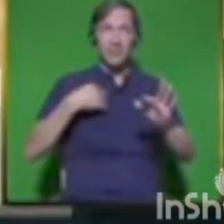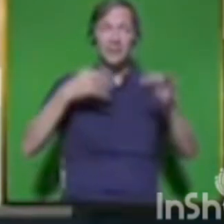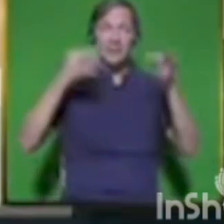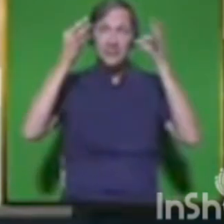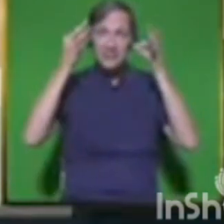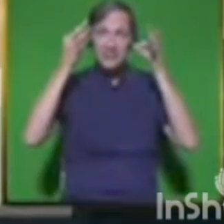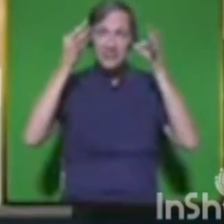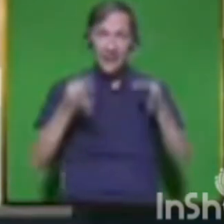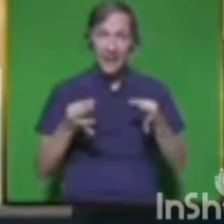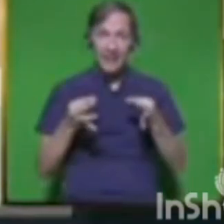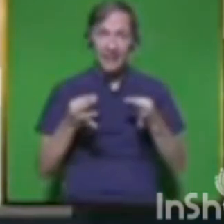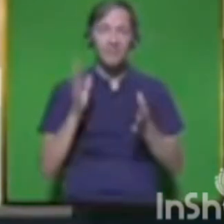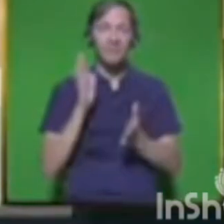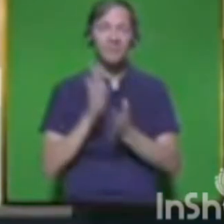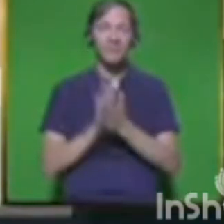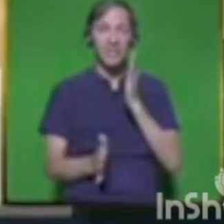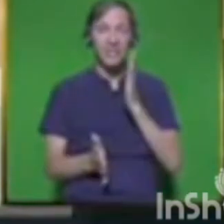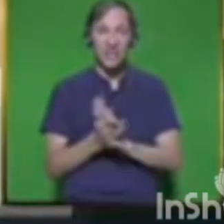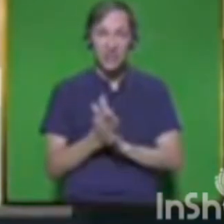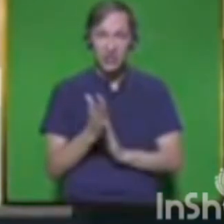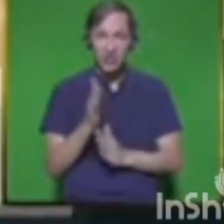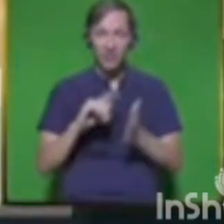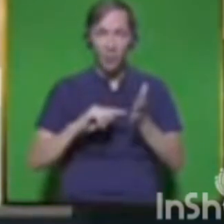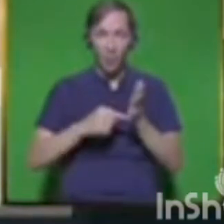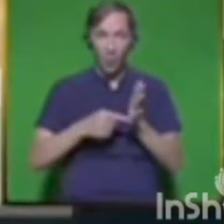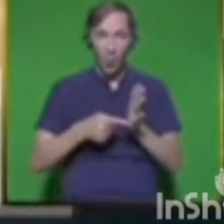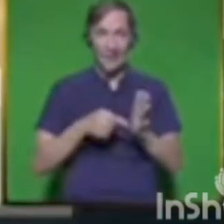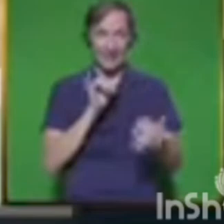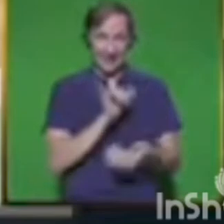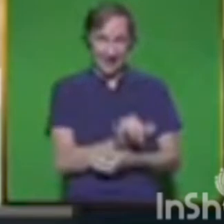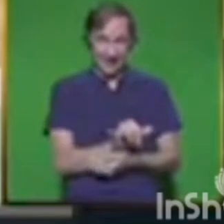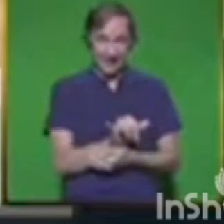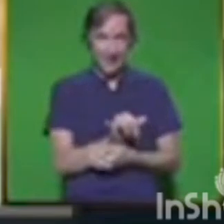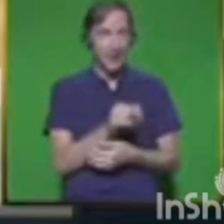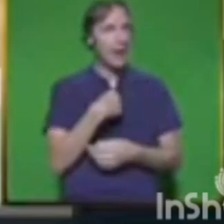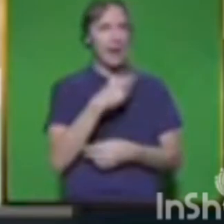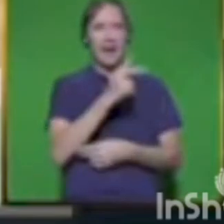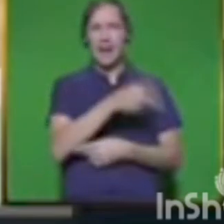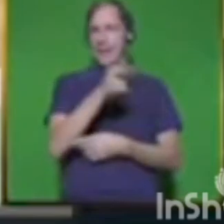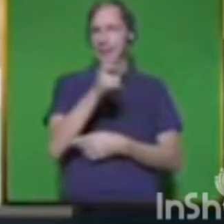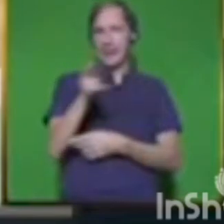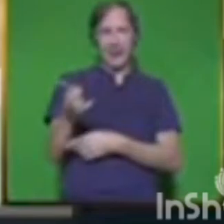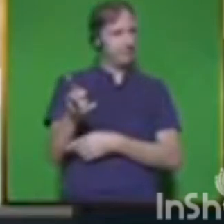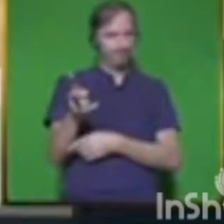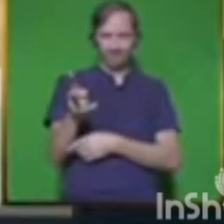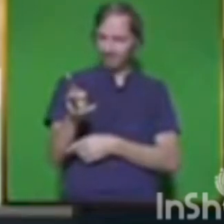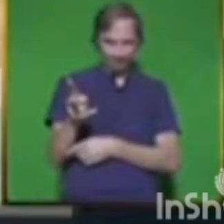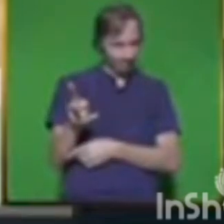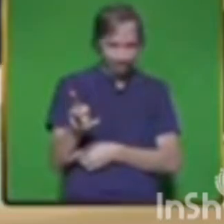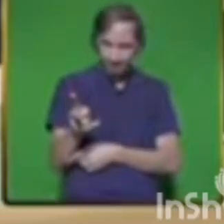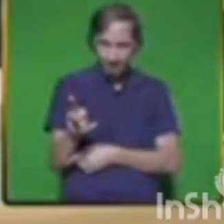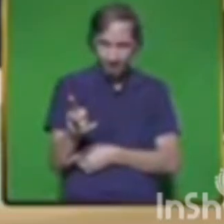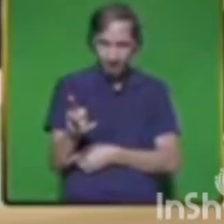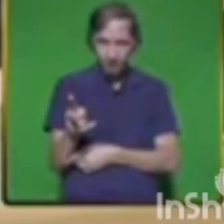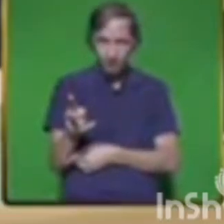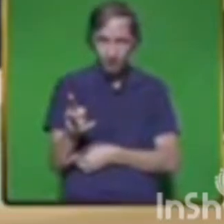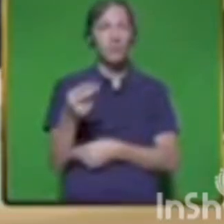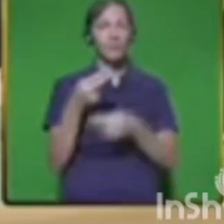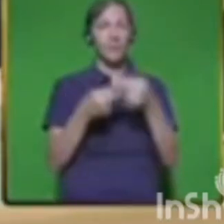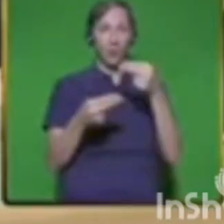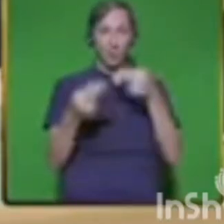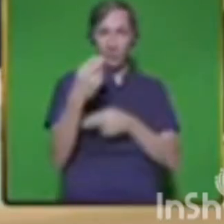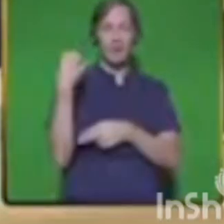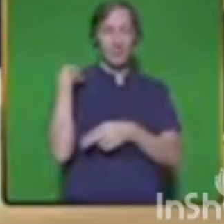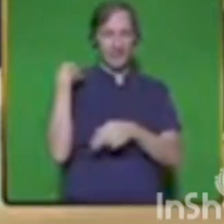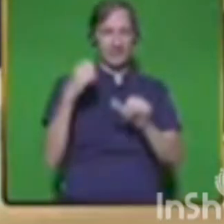matter, that is the end of that particular point of order, and we don't entertain it any further. Honourable Minister,